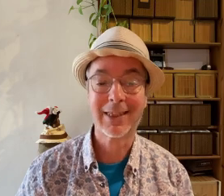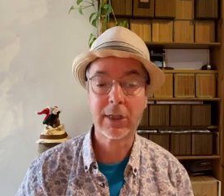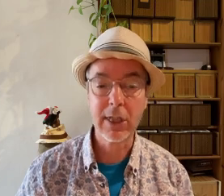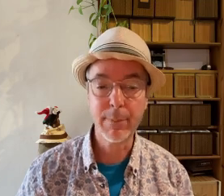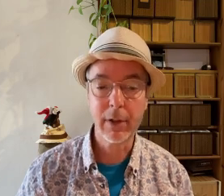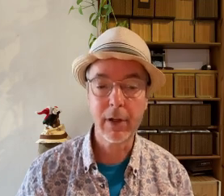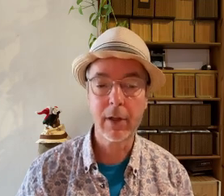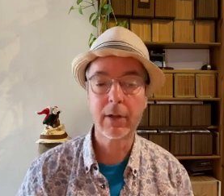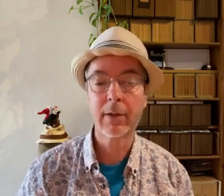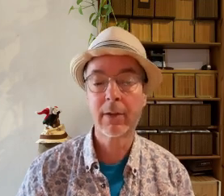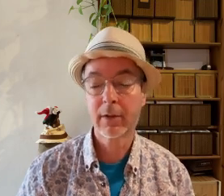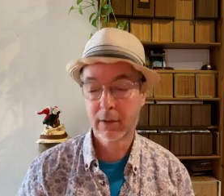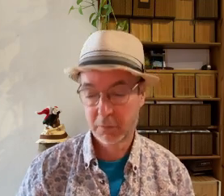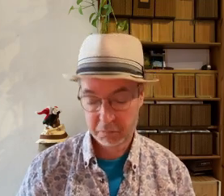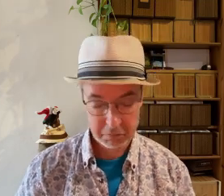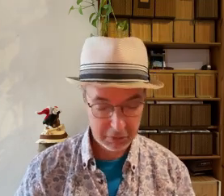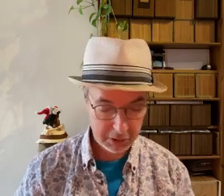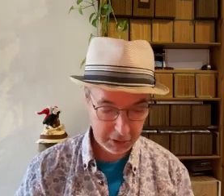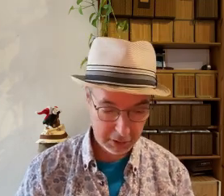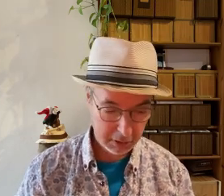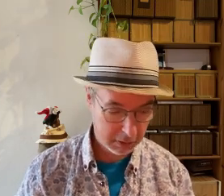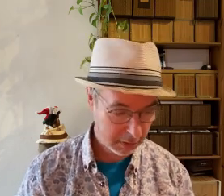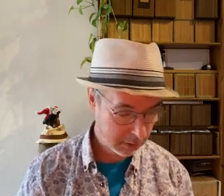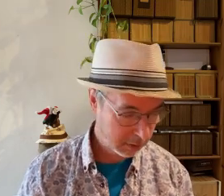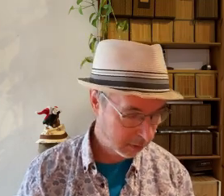a similar